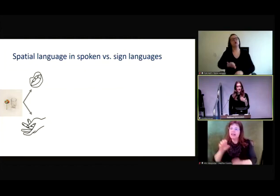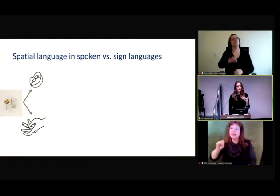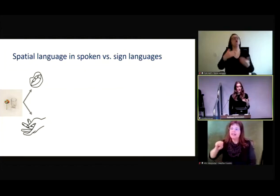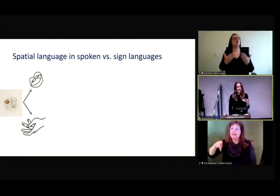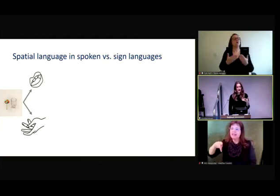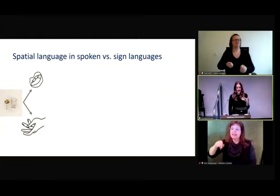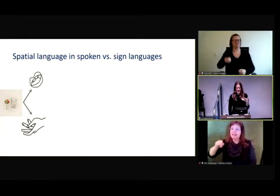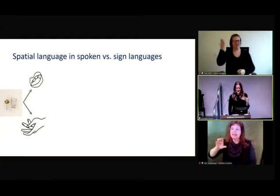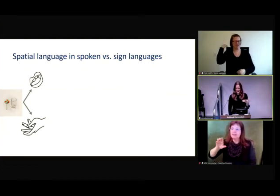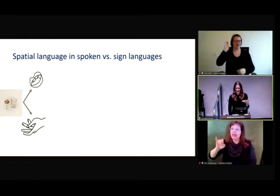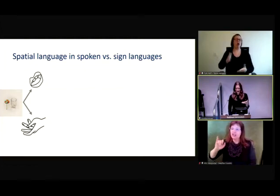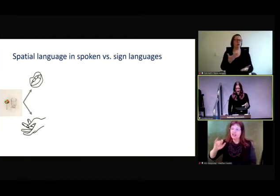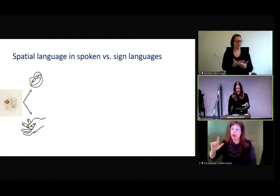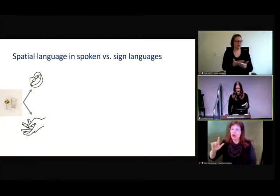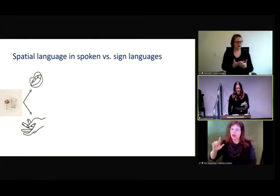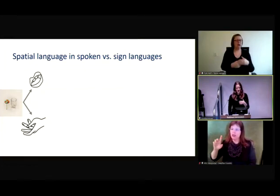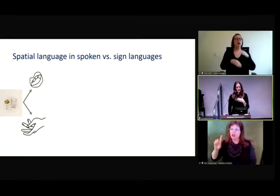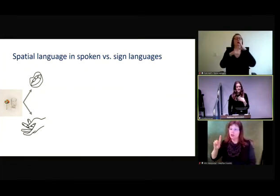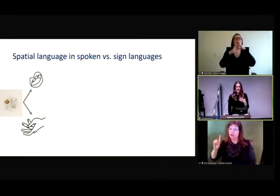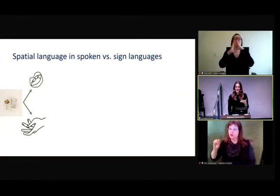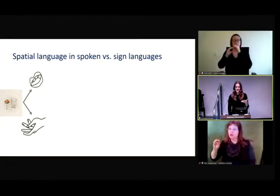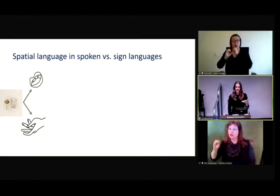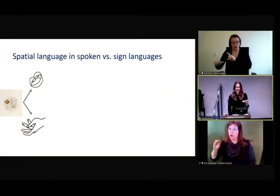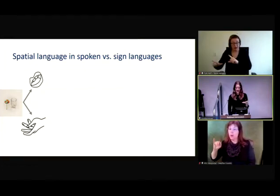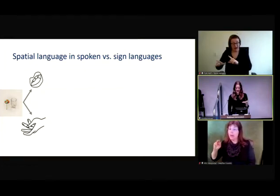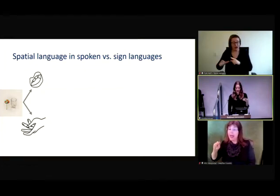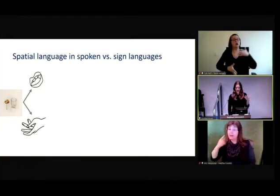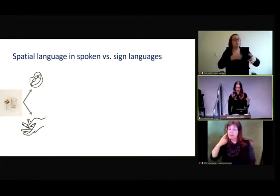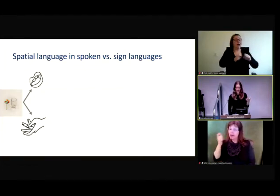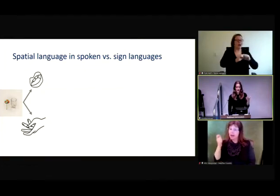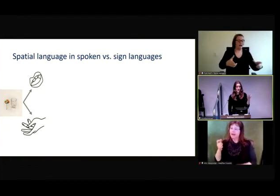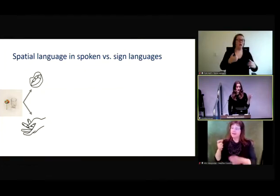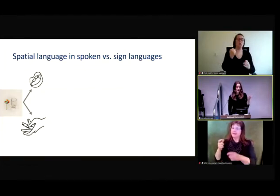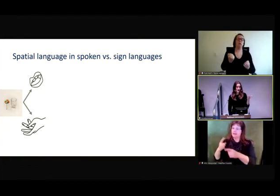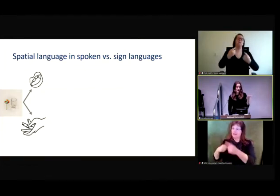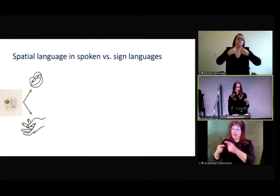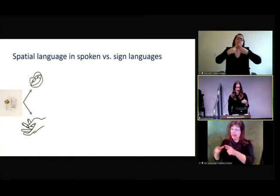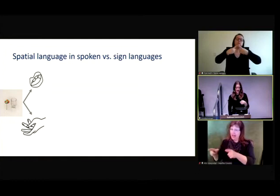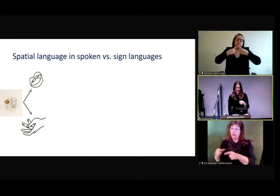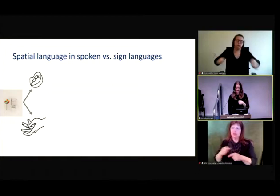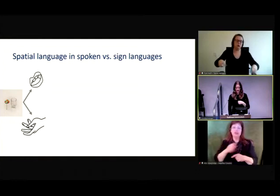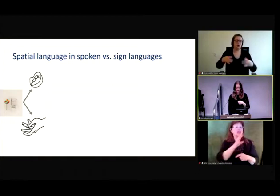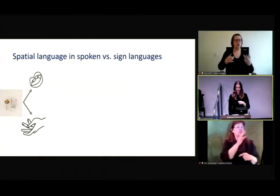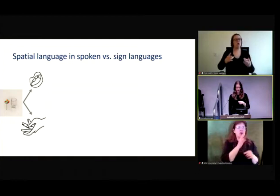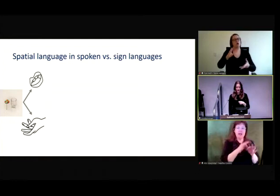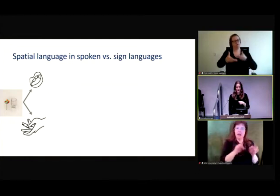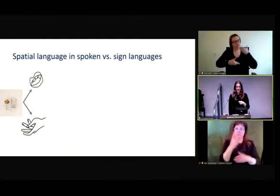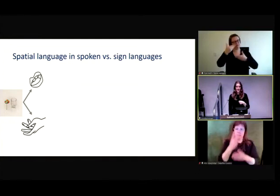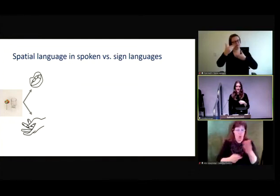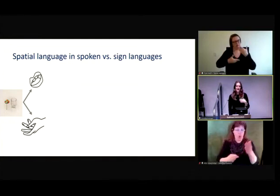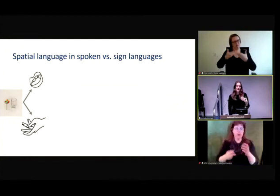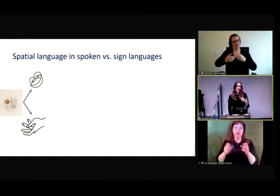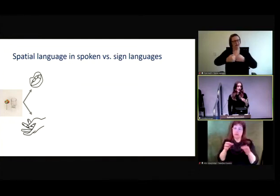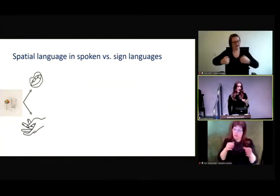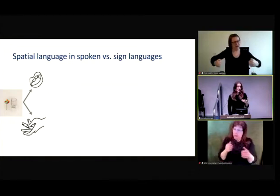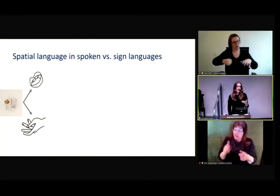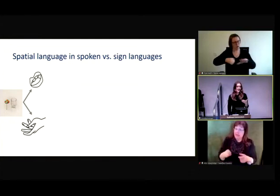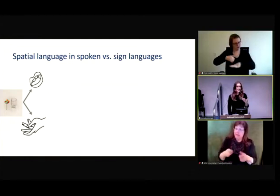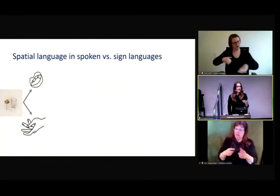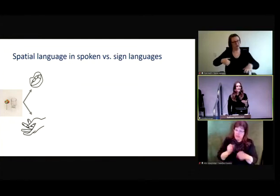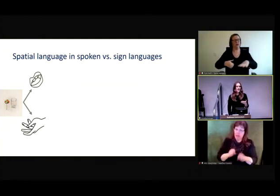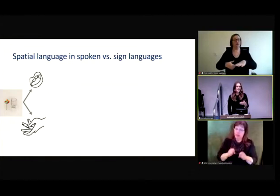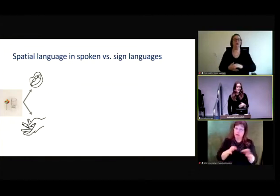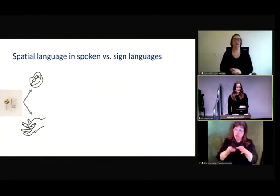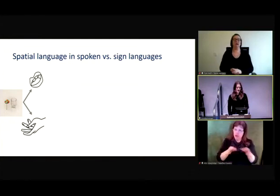previously shown that spoken and sign languages differ immensely from another when it comes to describing such relations. Here I